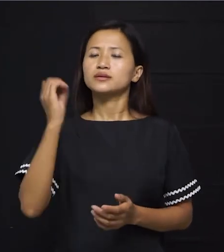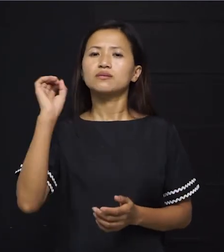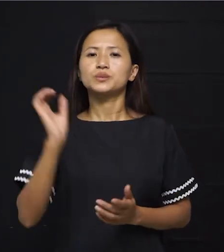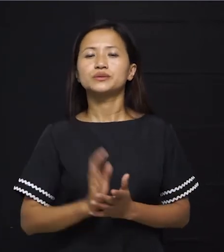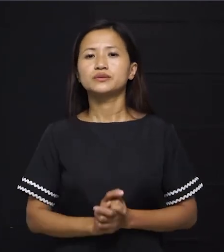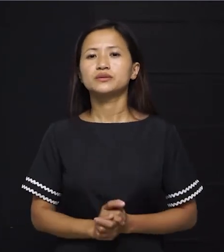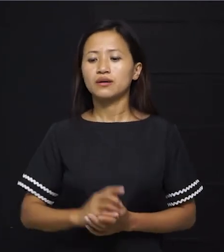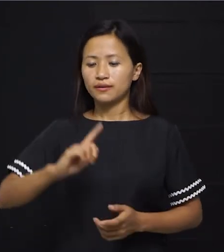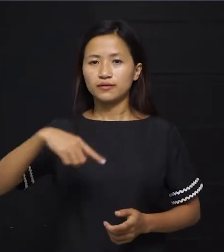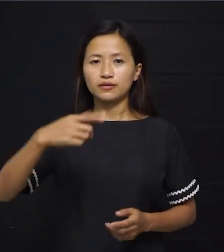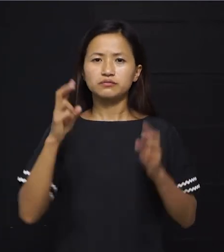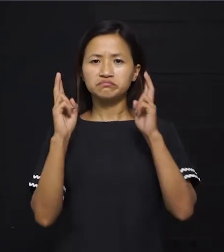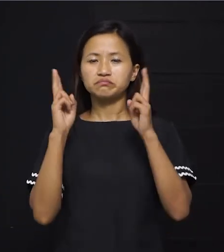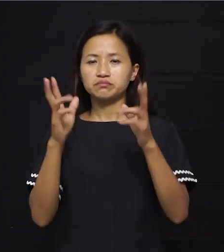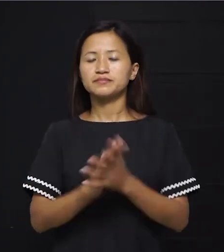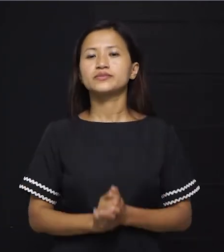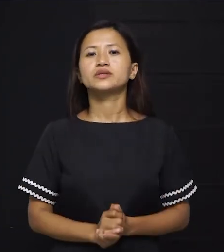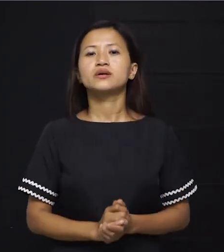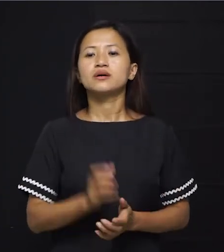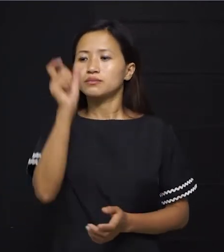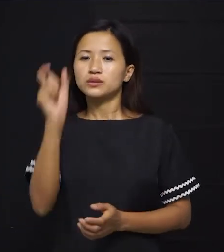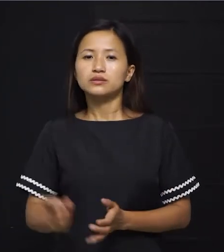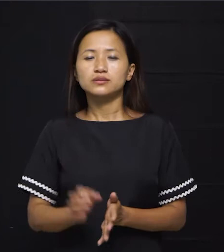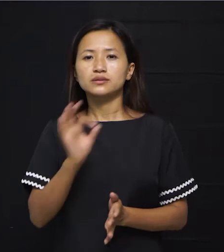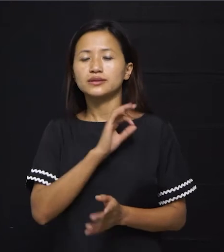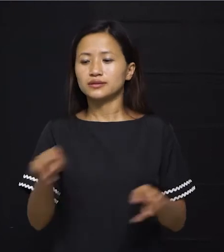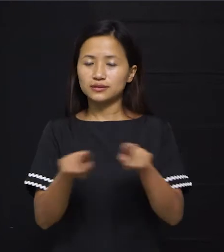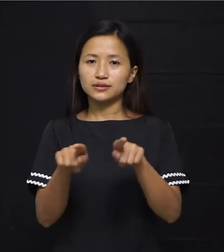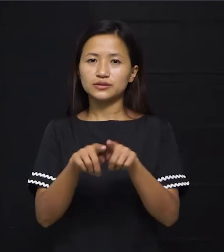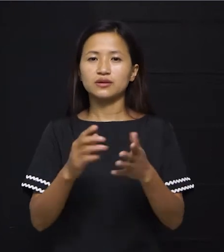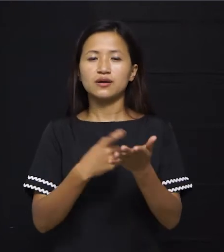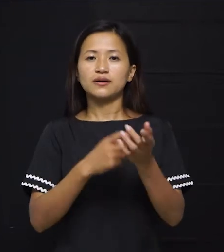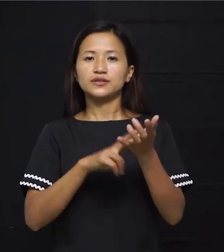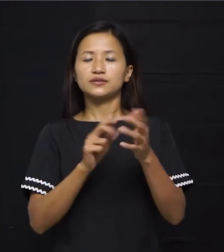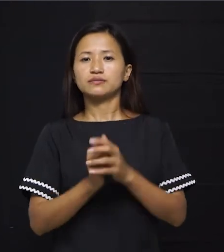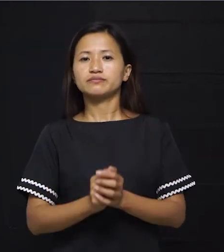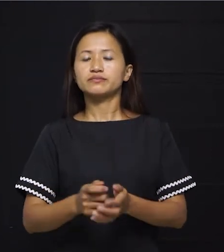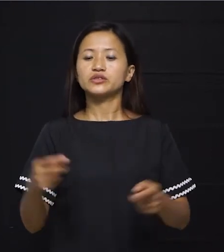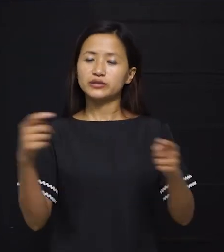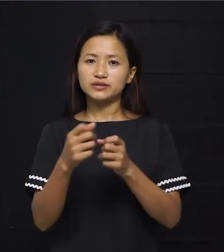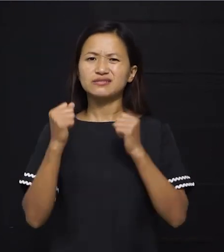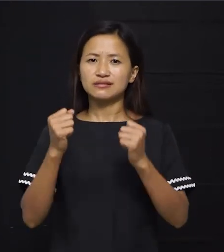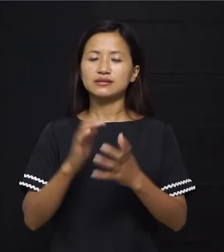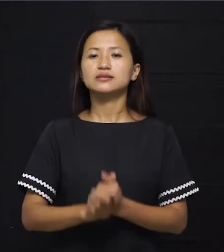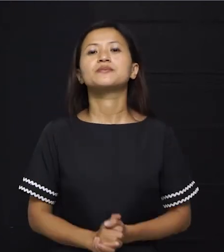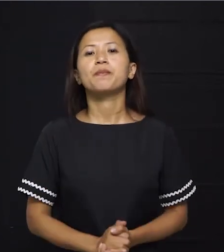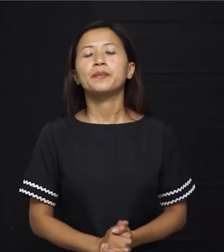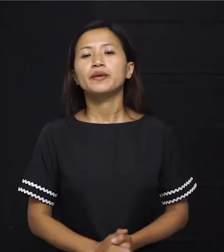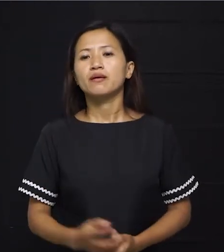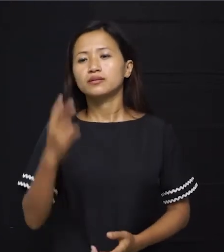opportunity, for every normal person, that person would like to take the same revenge on you. So he was expecting